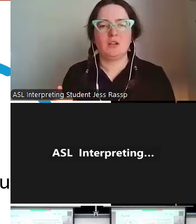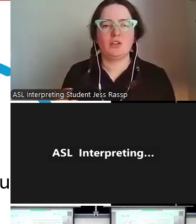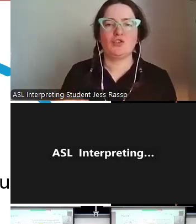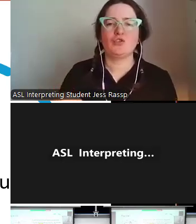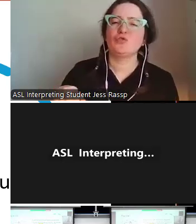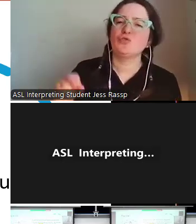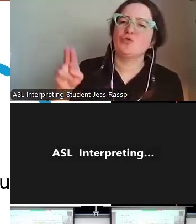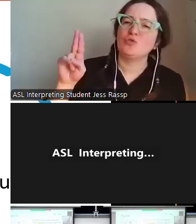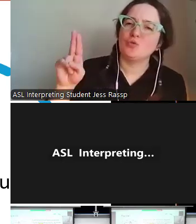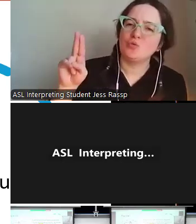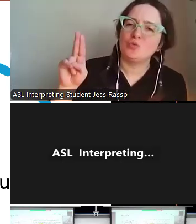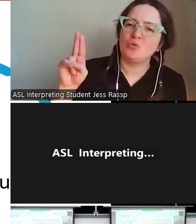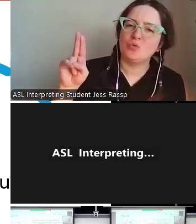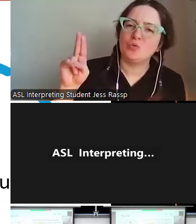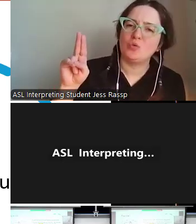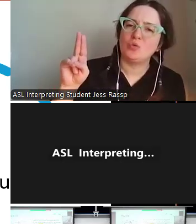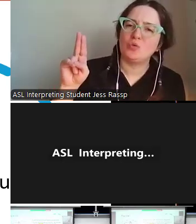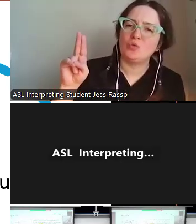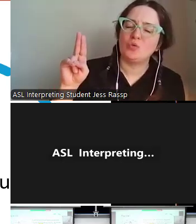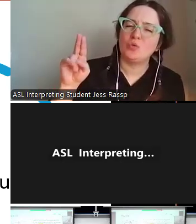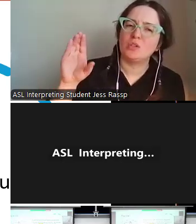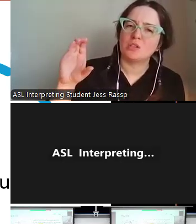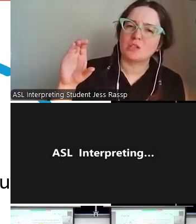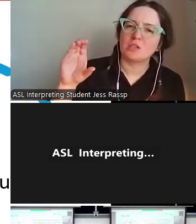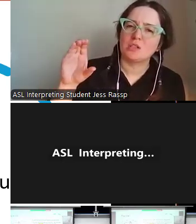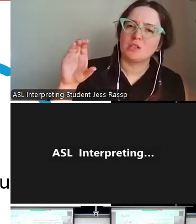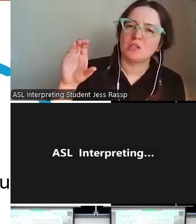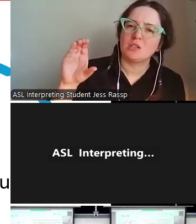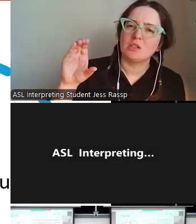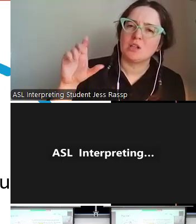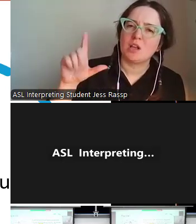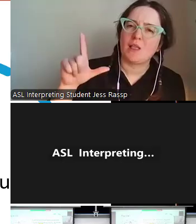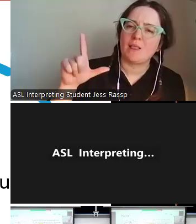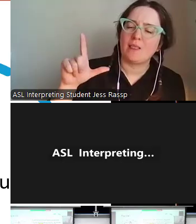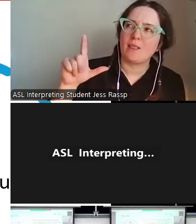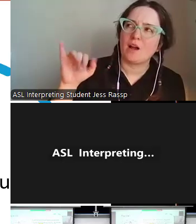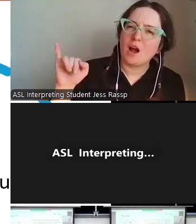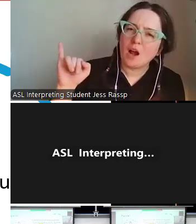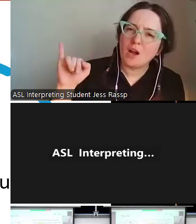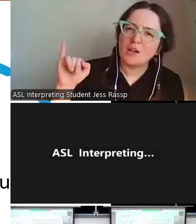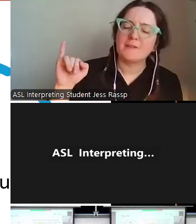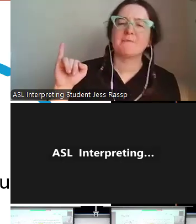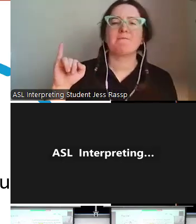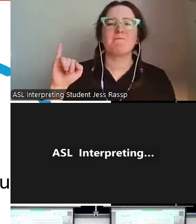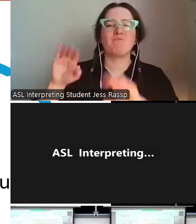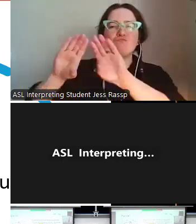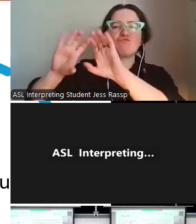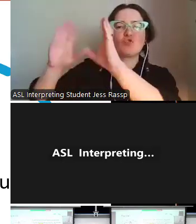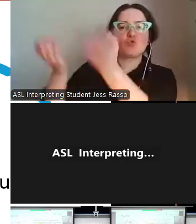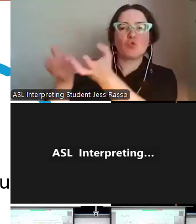UCLI or UC, I'll write it down. This is a whole class of inhibitors. So,